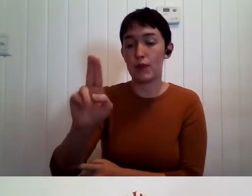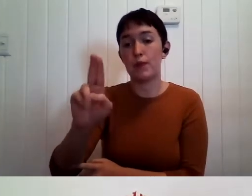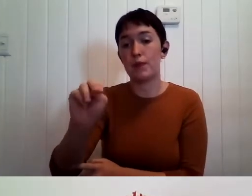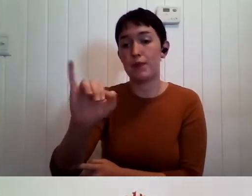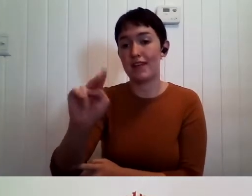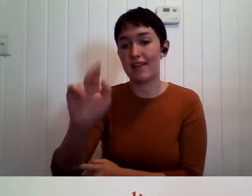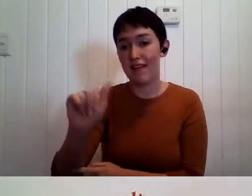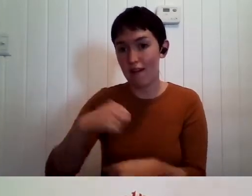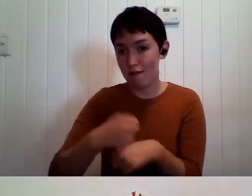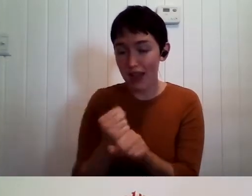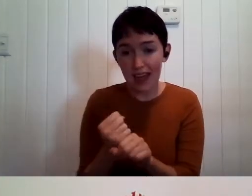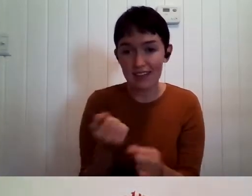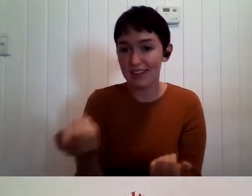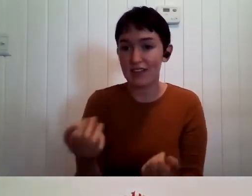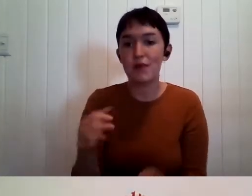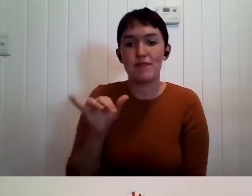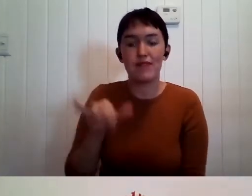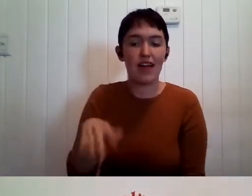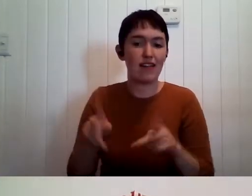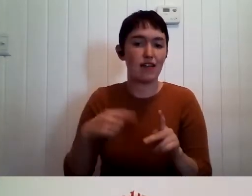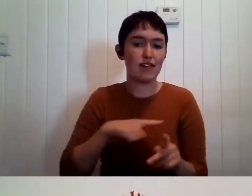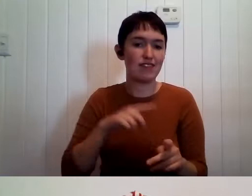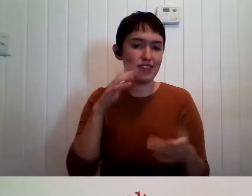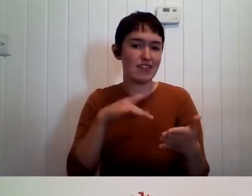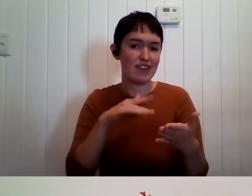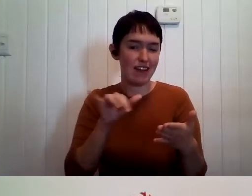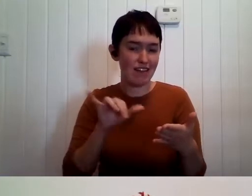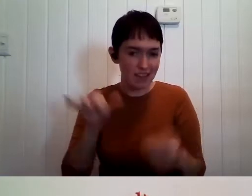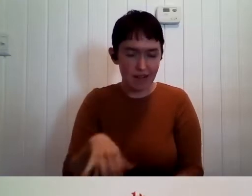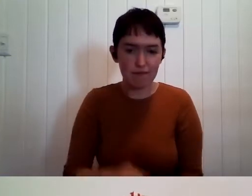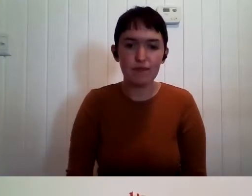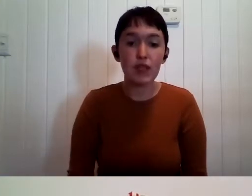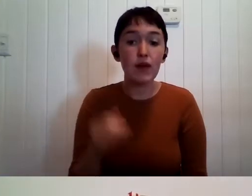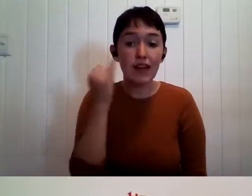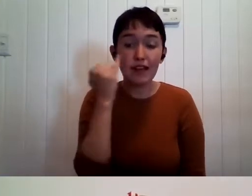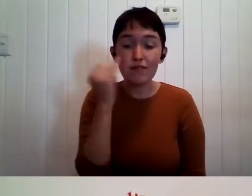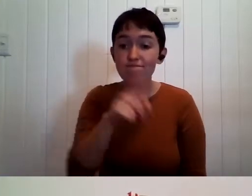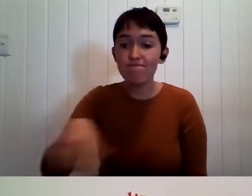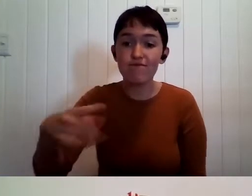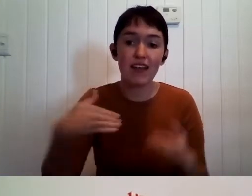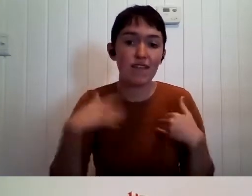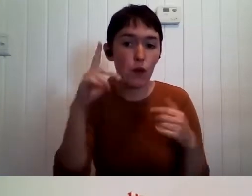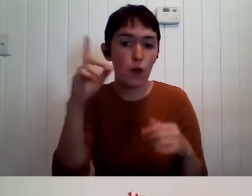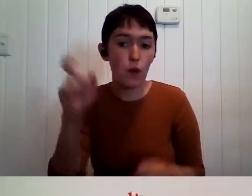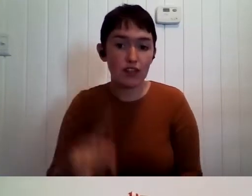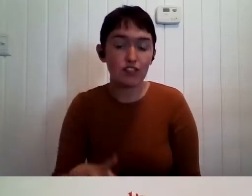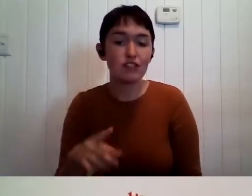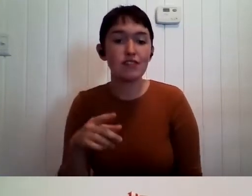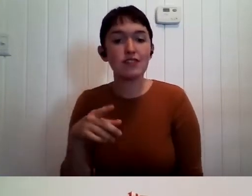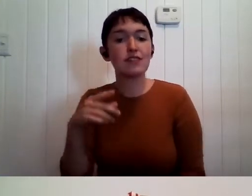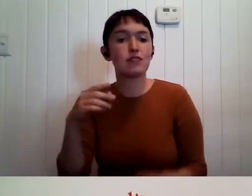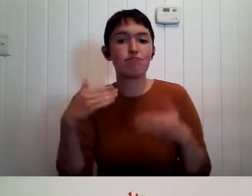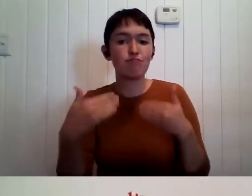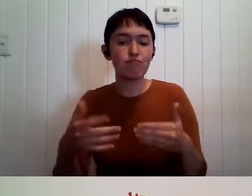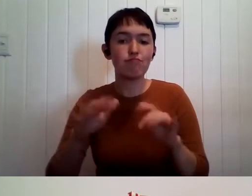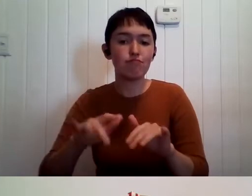that we do. If you have any questions at home, please submit them to the Q&A or alternatively into the chat. Either one works totally fine.